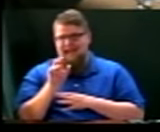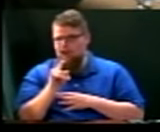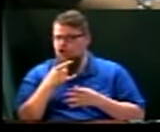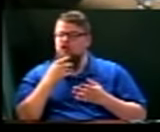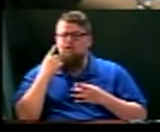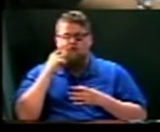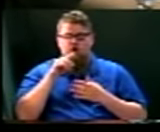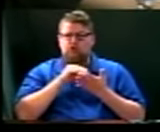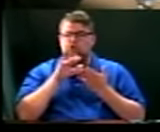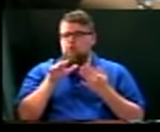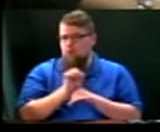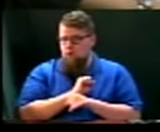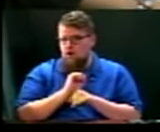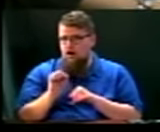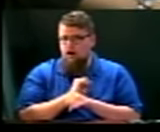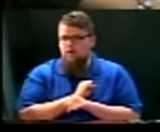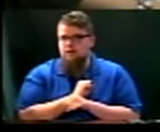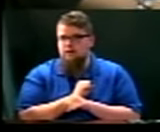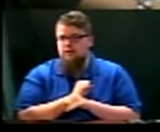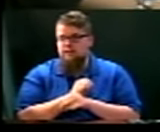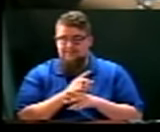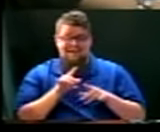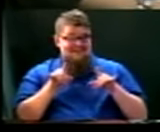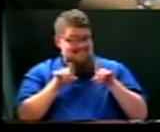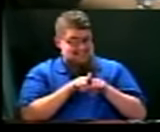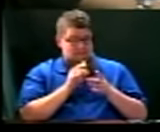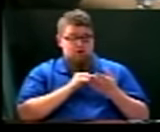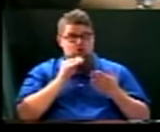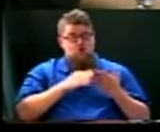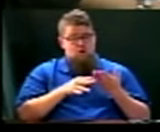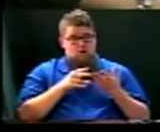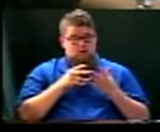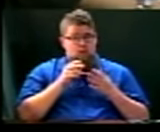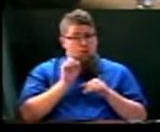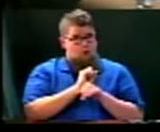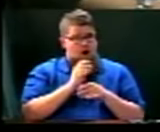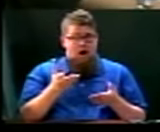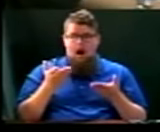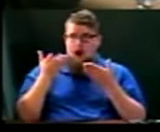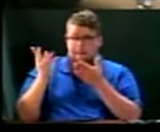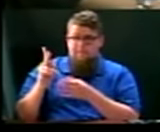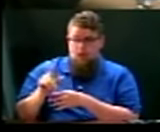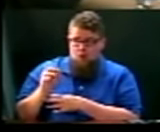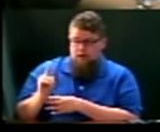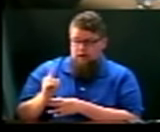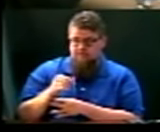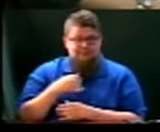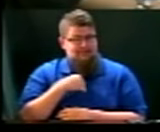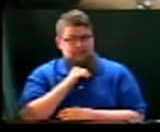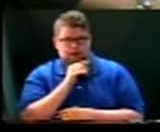work. Same student work was uploaded for different levels. I didn't do that.